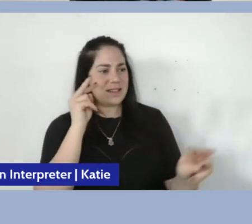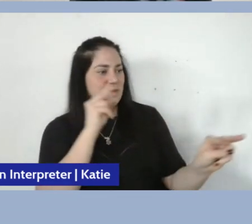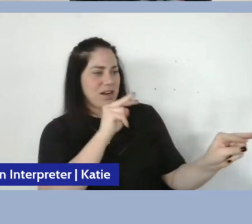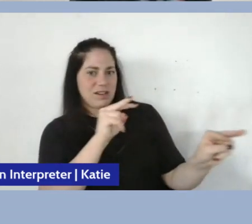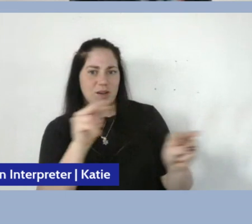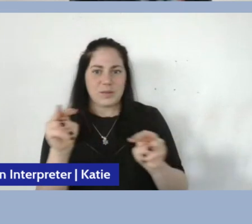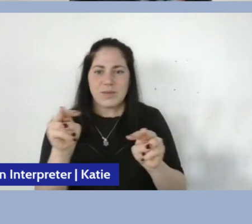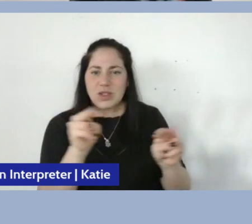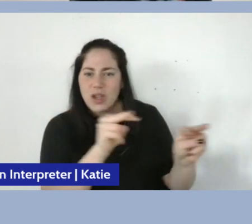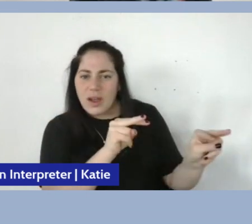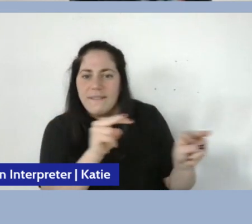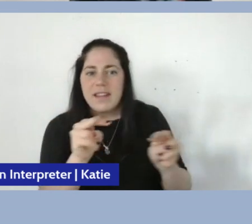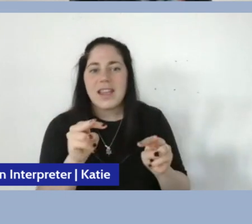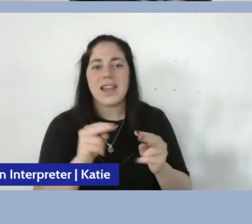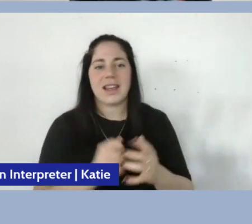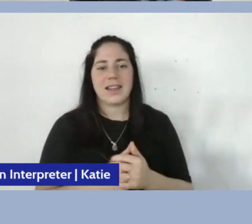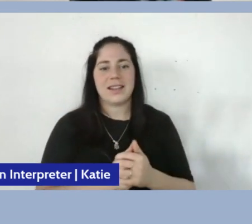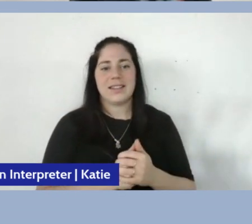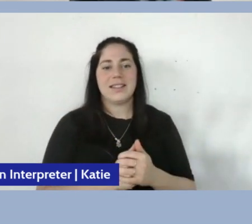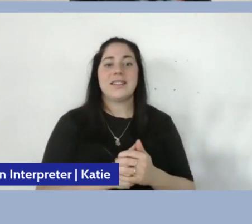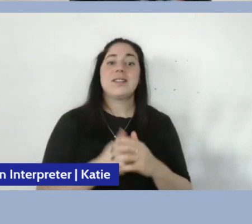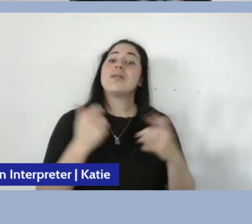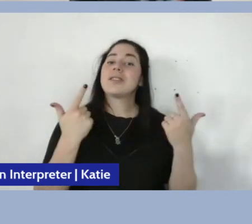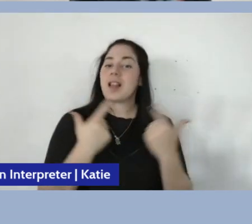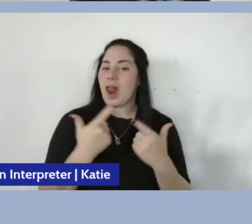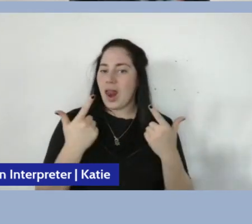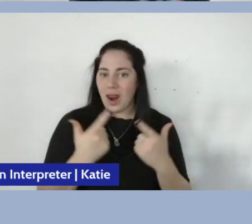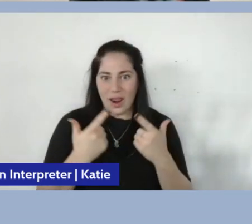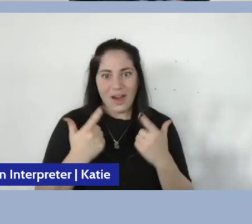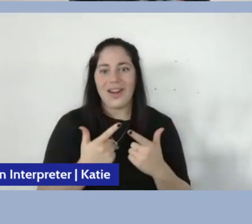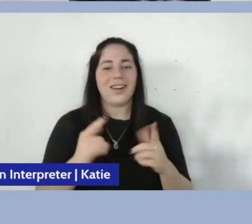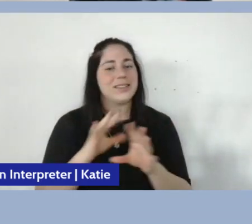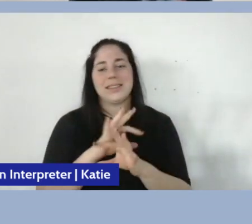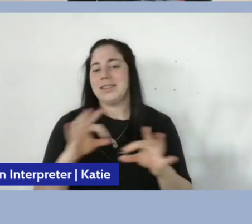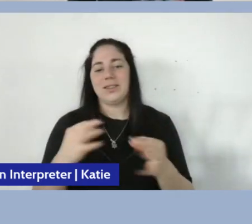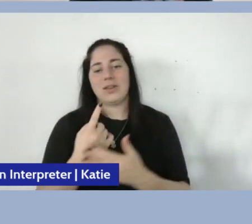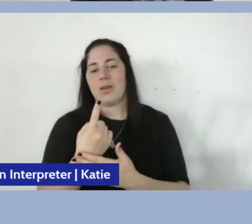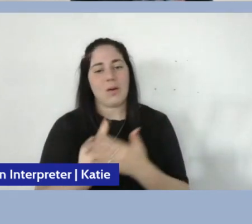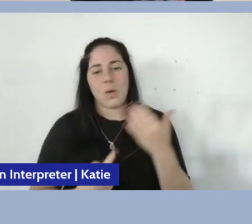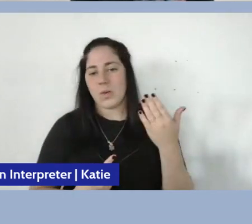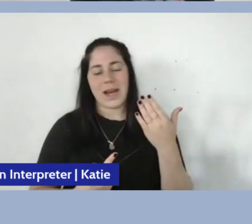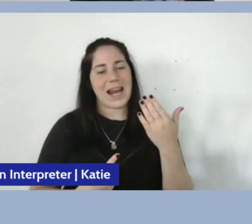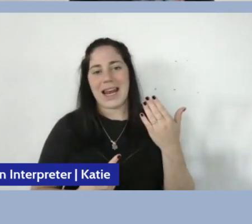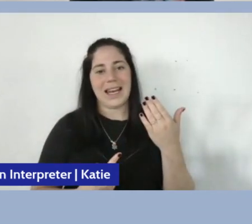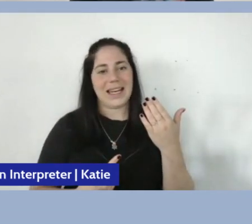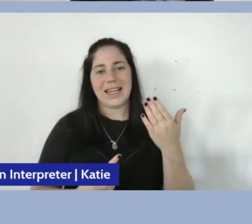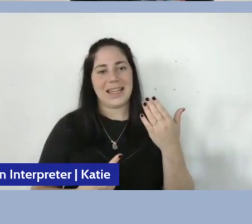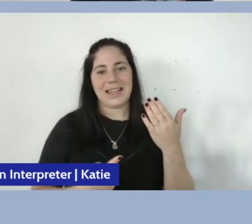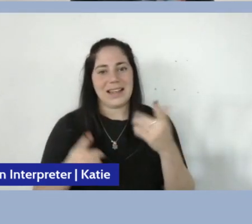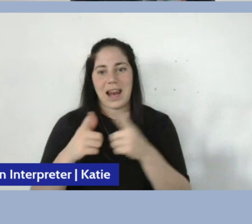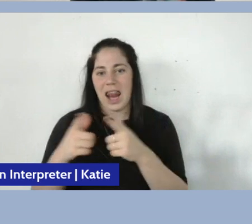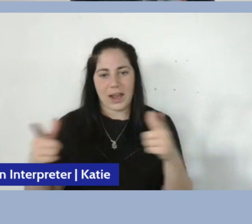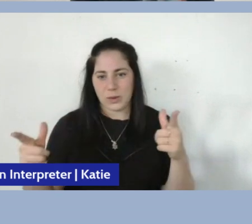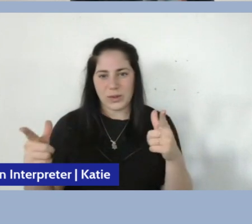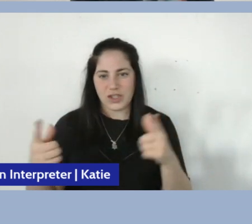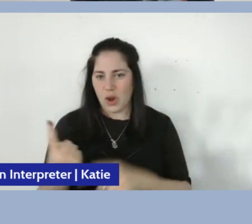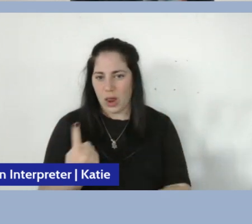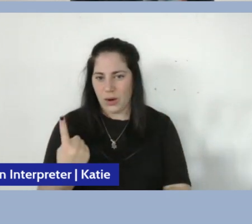they're speaking. So there's a lot of other things. It's not just about the language. And I agree with Jim.